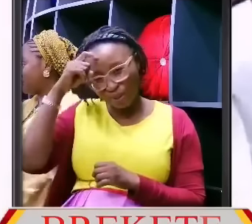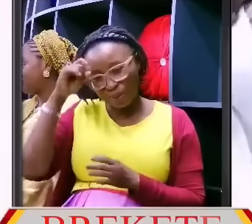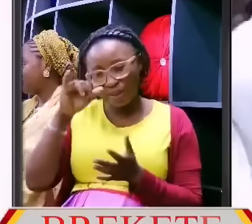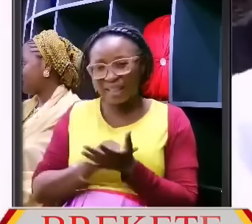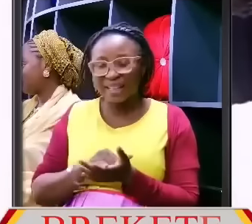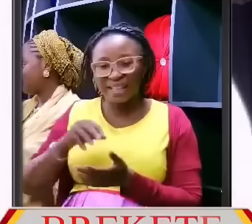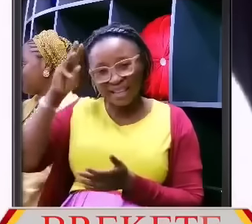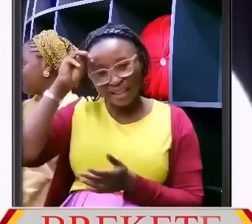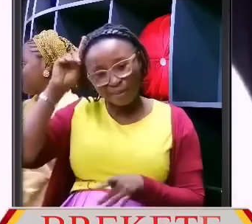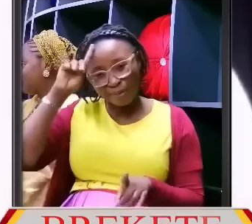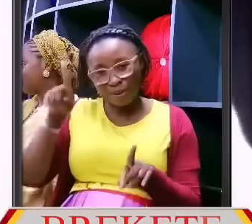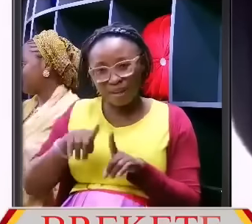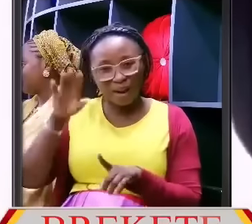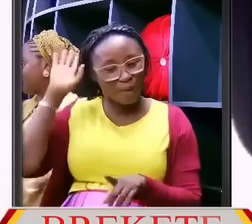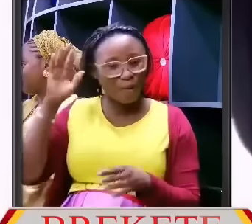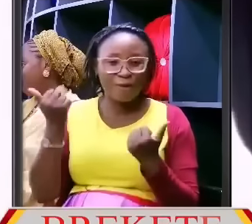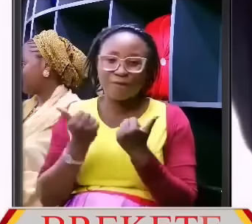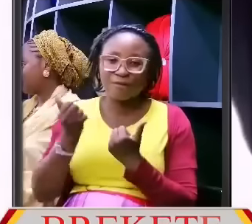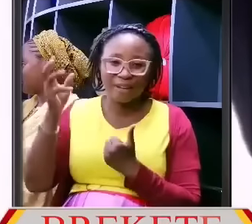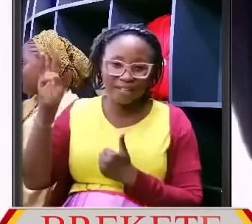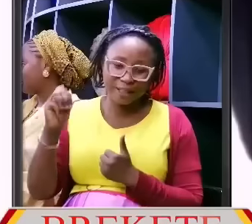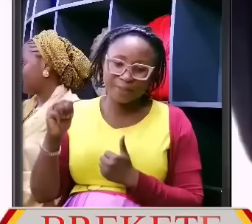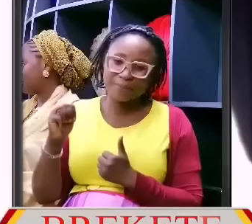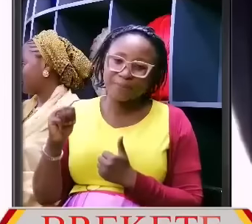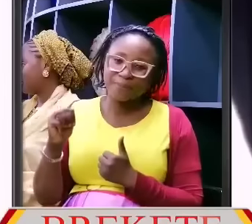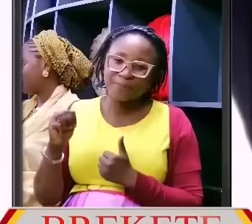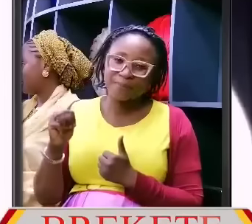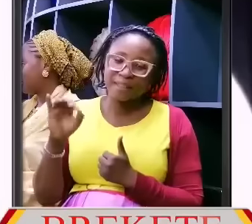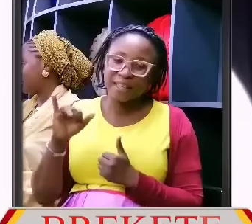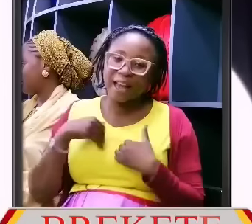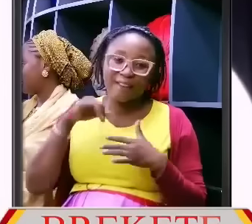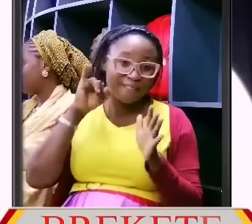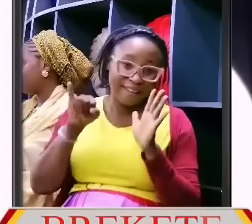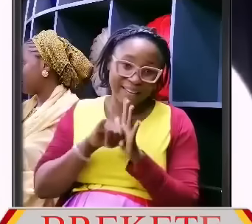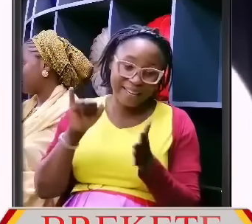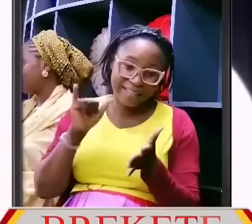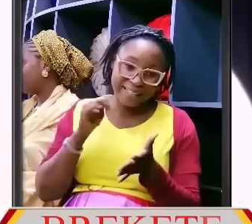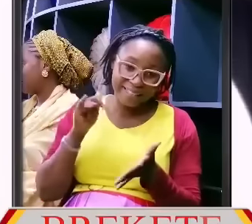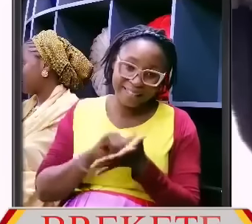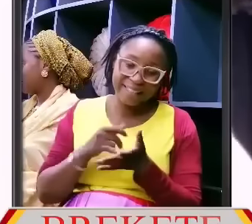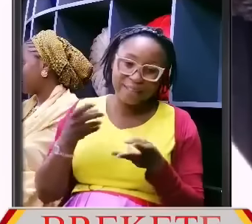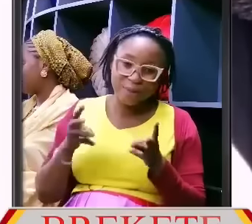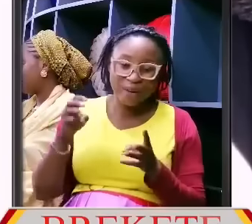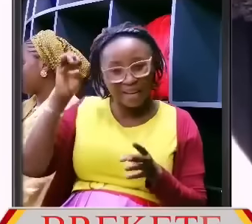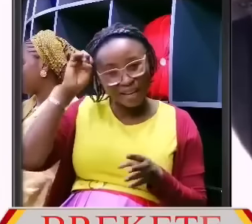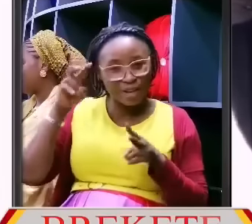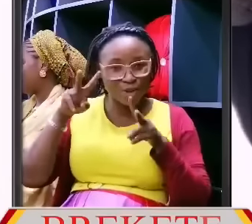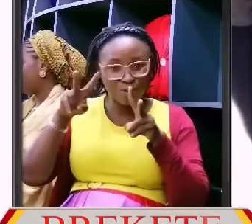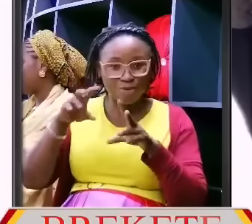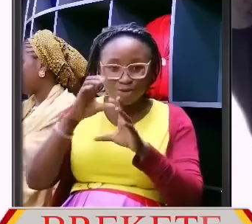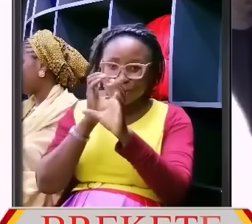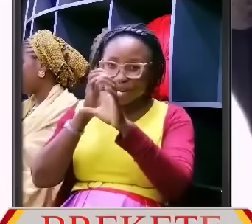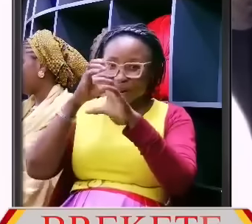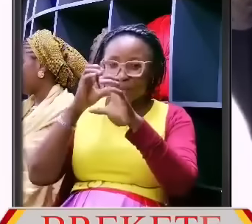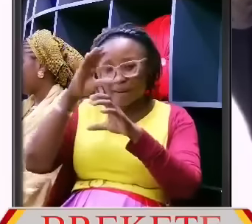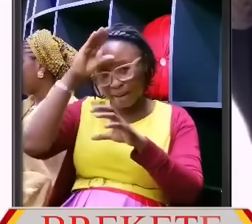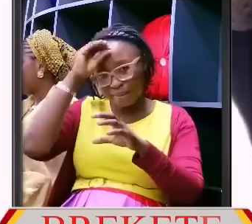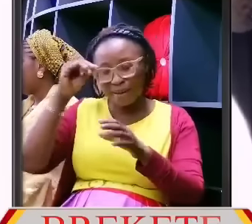say him brothers go fight him. In fact, here itself, they don't identify. Say the way where this our brother, they look